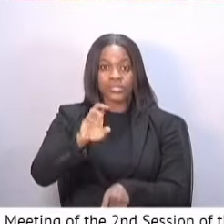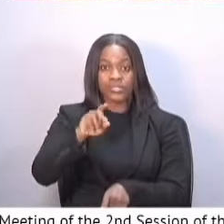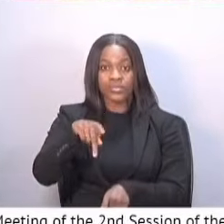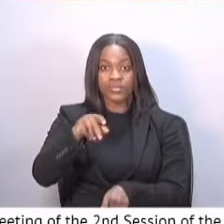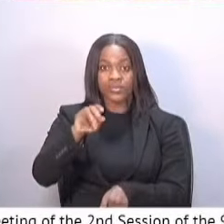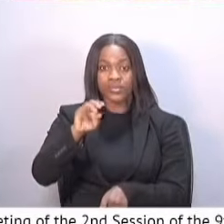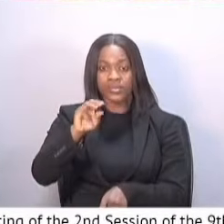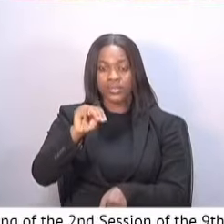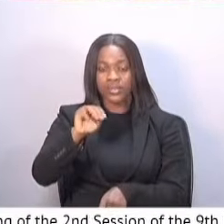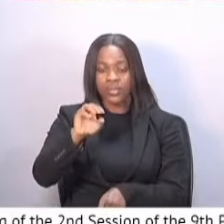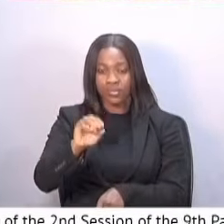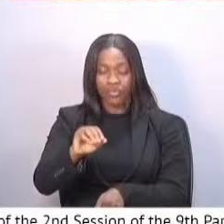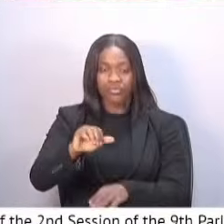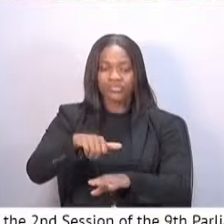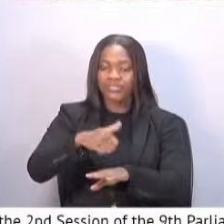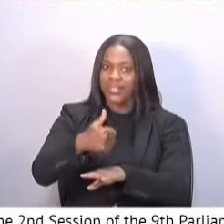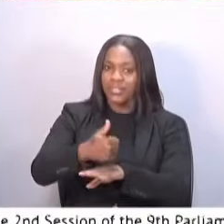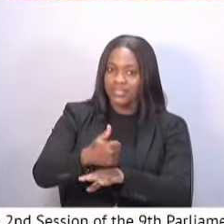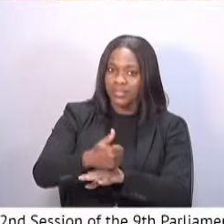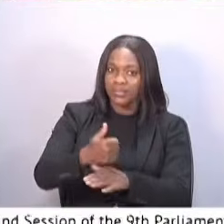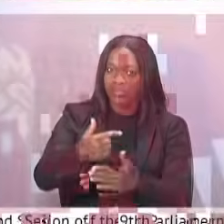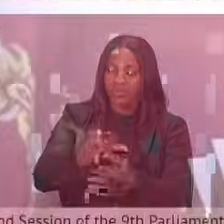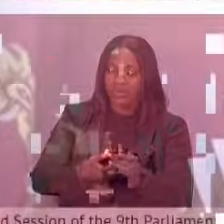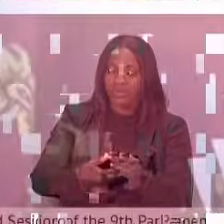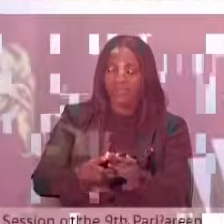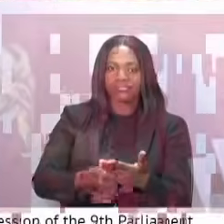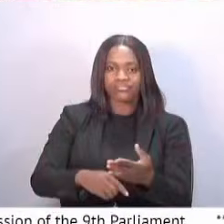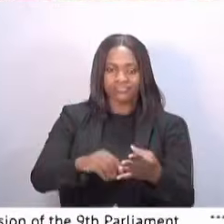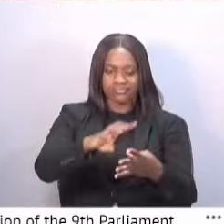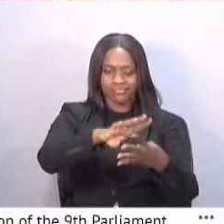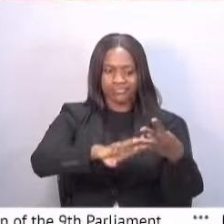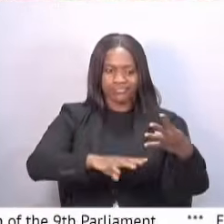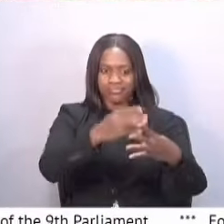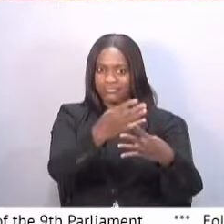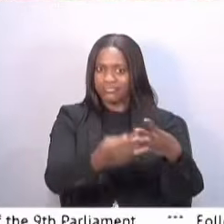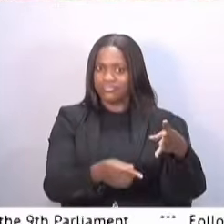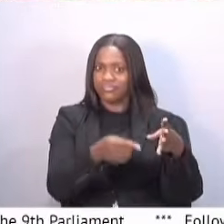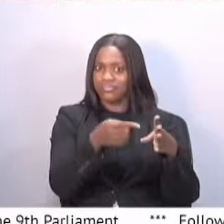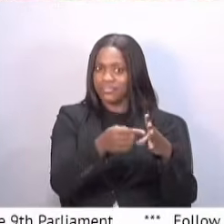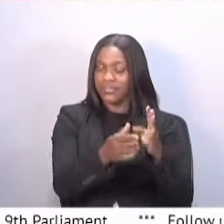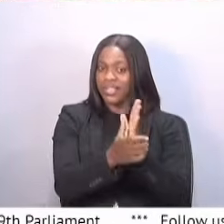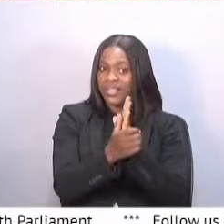CMO has established a roster of experts